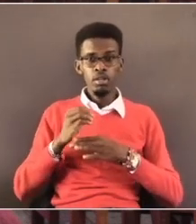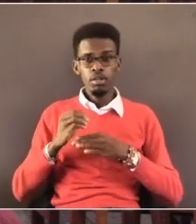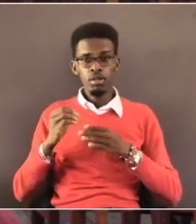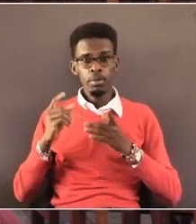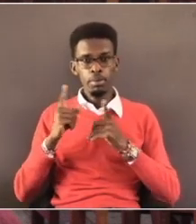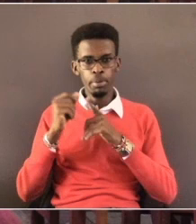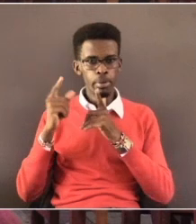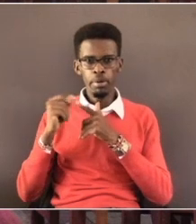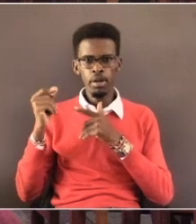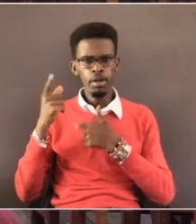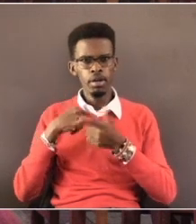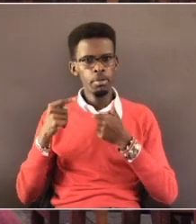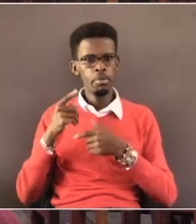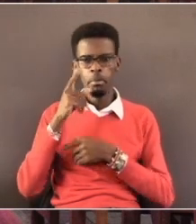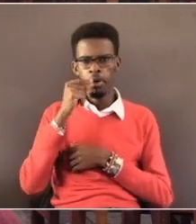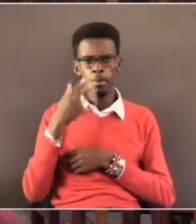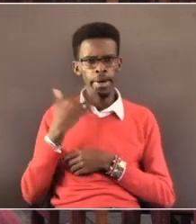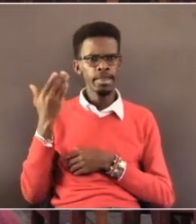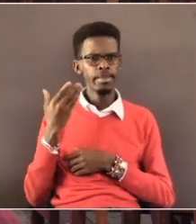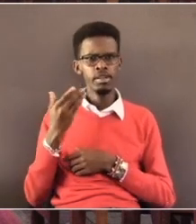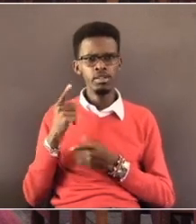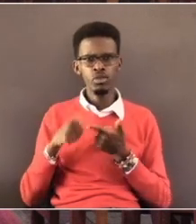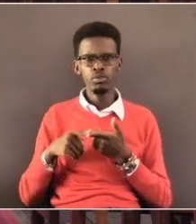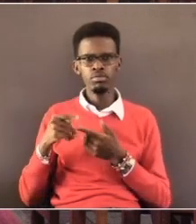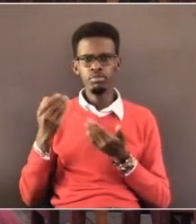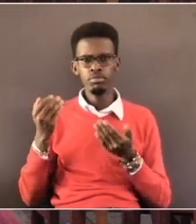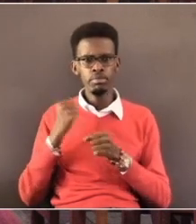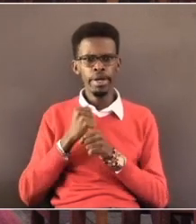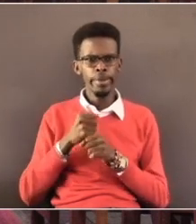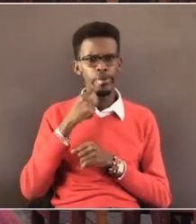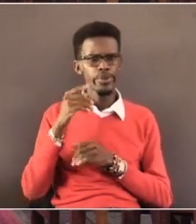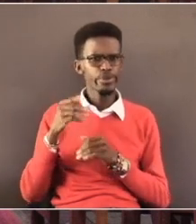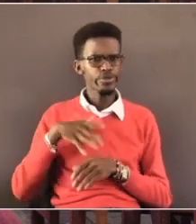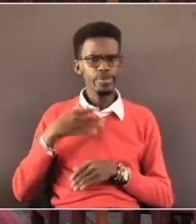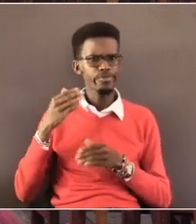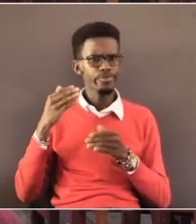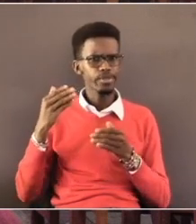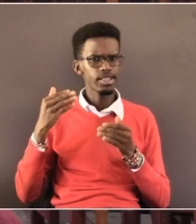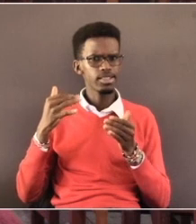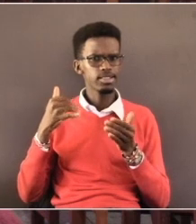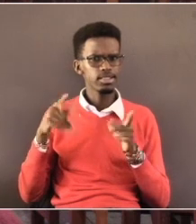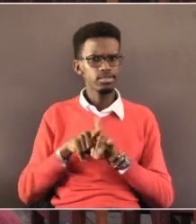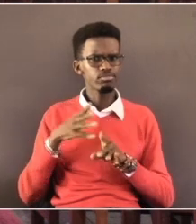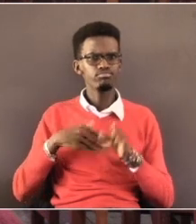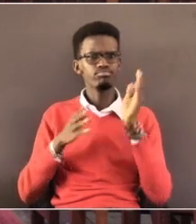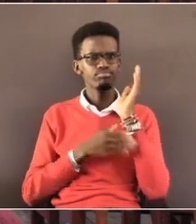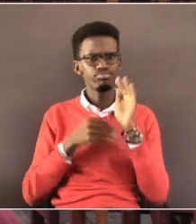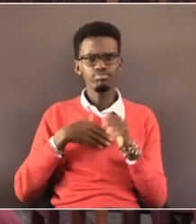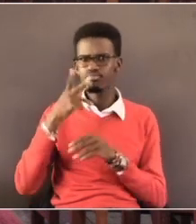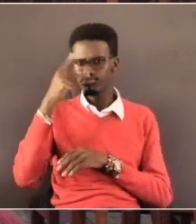that come out of my mouth to reprimand you is even worse than my